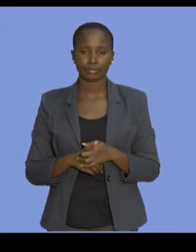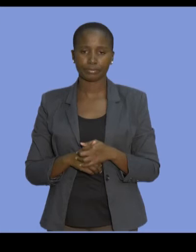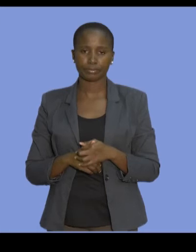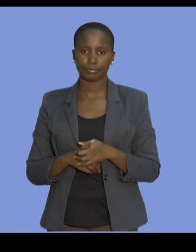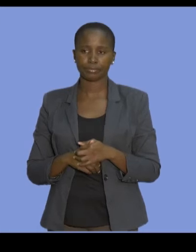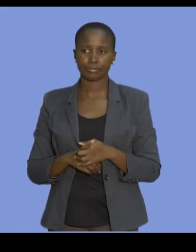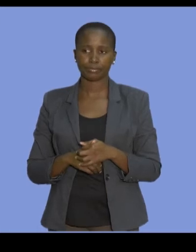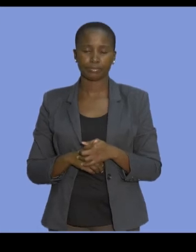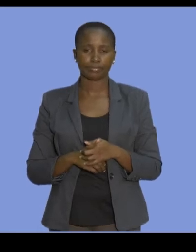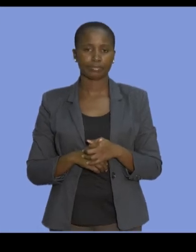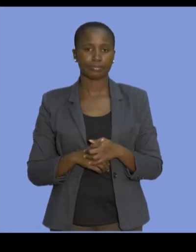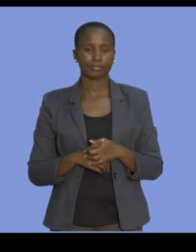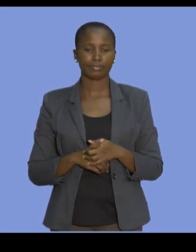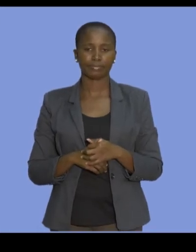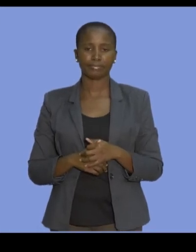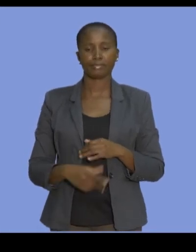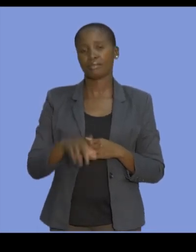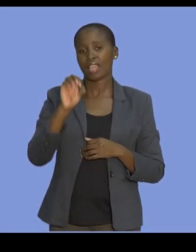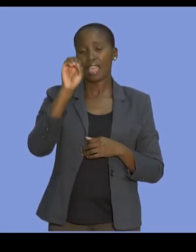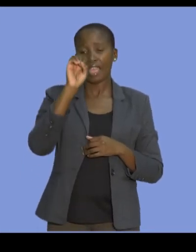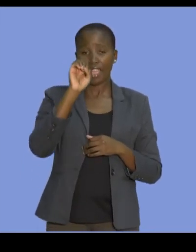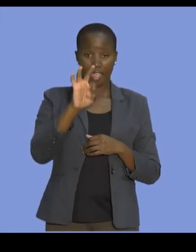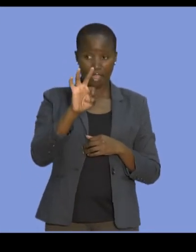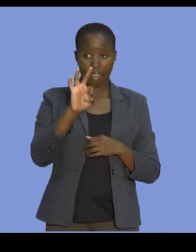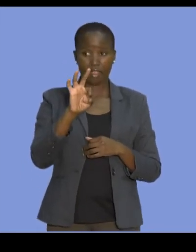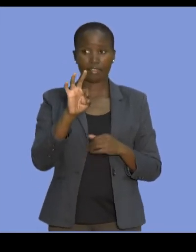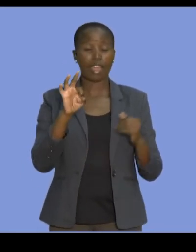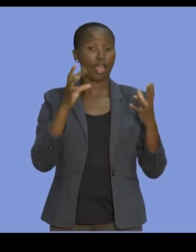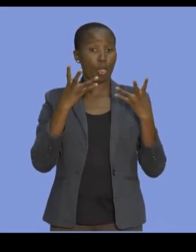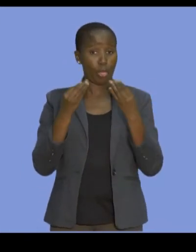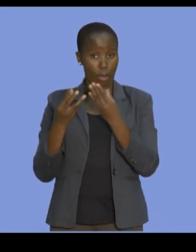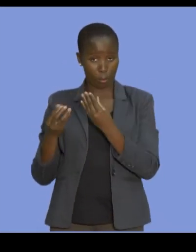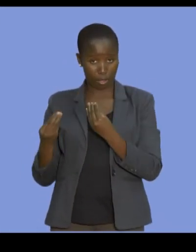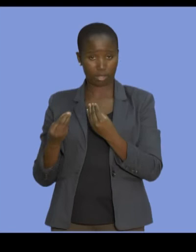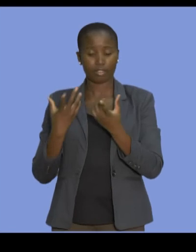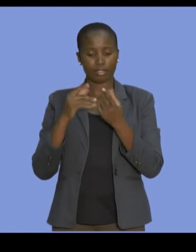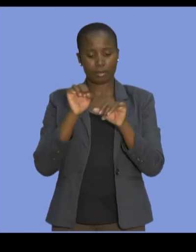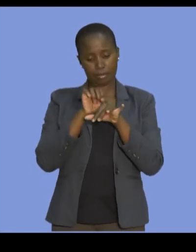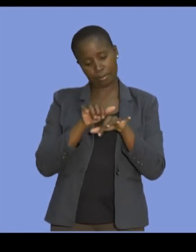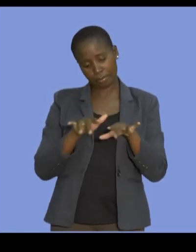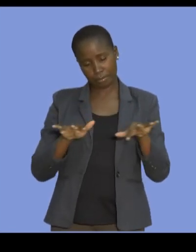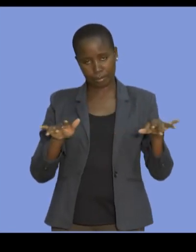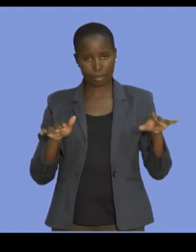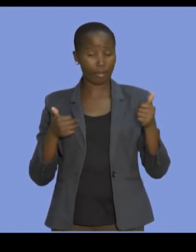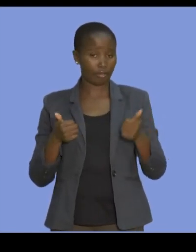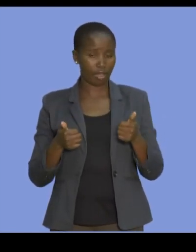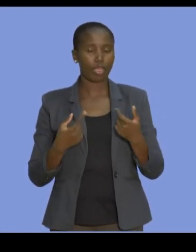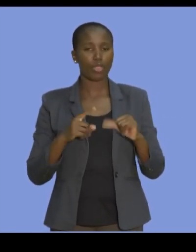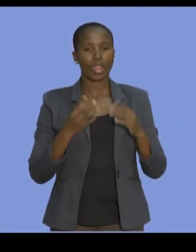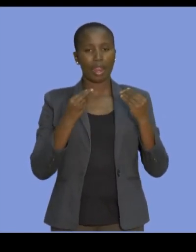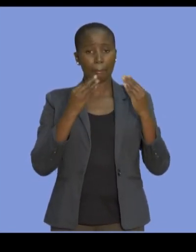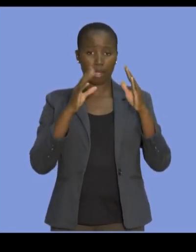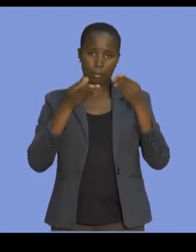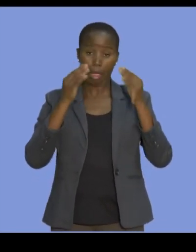So if the score are spread out, then the range will be higher and